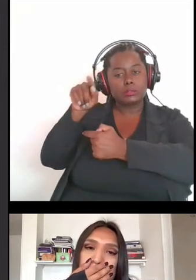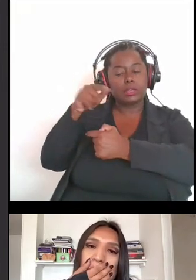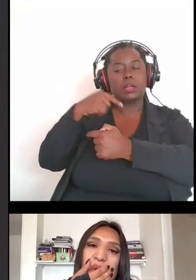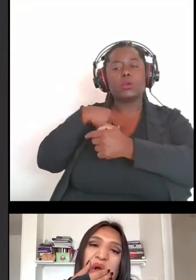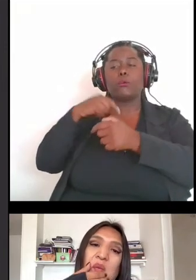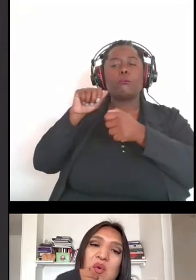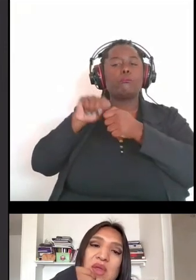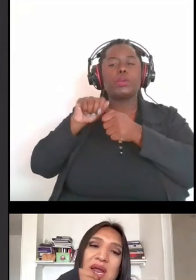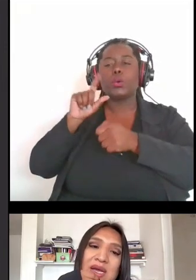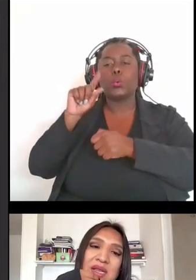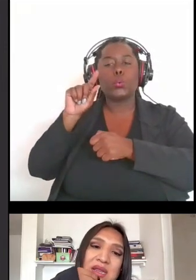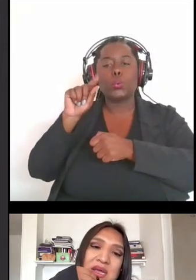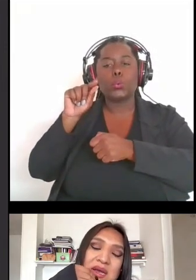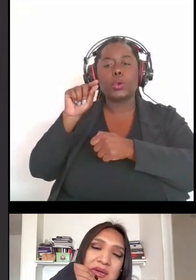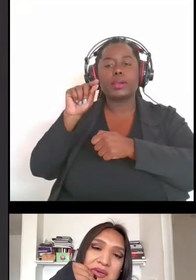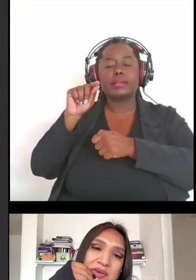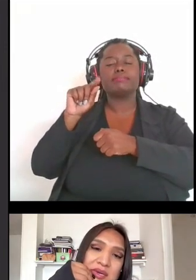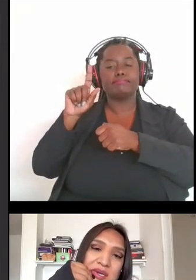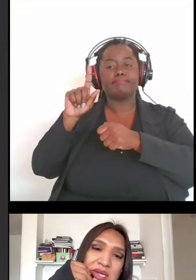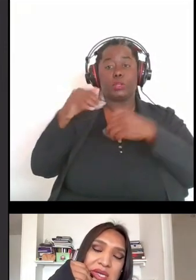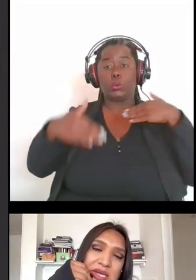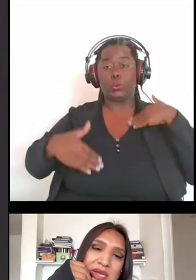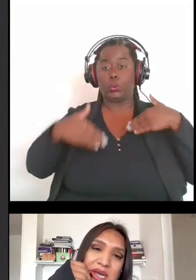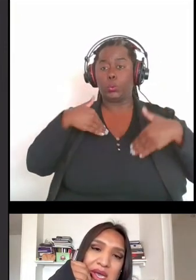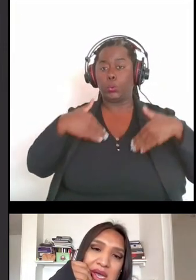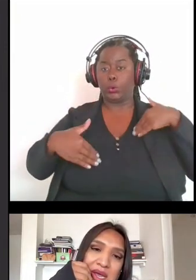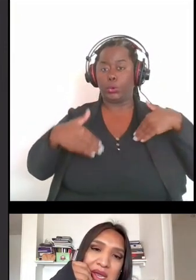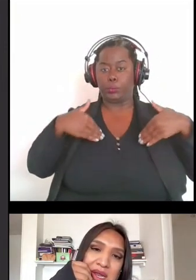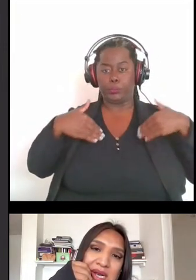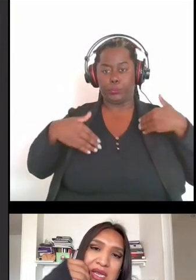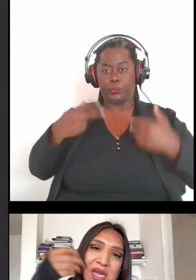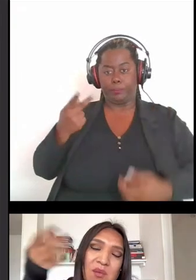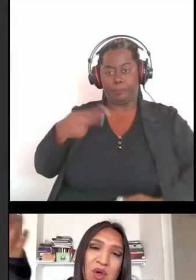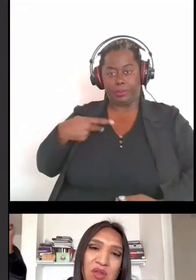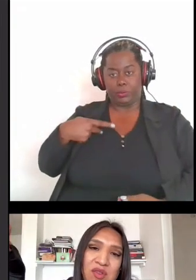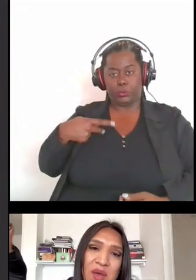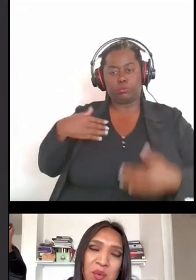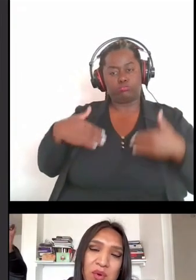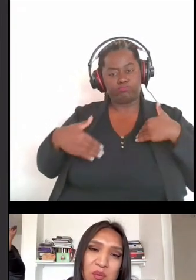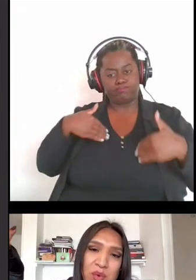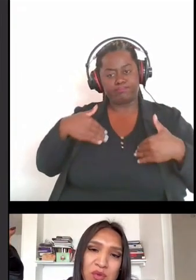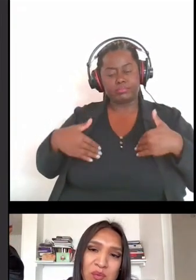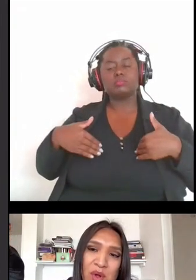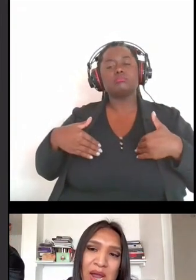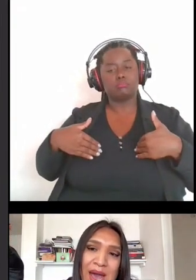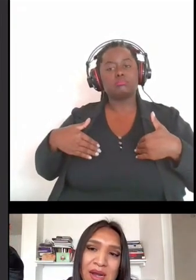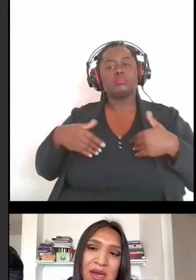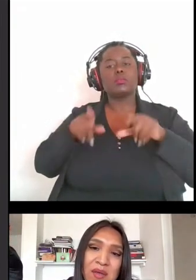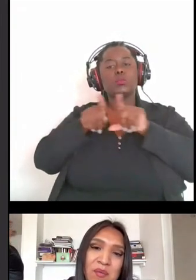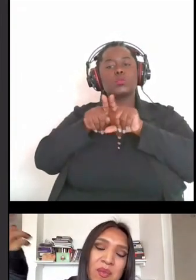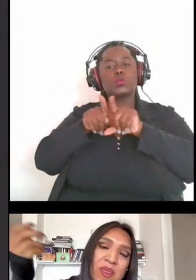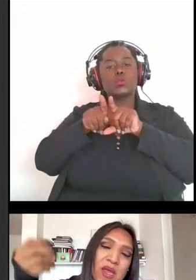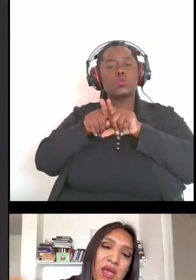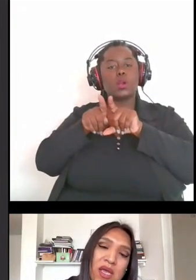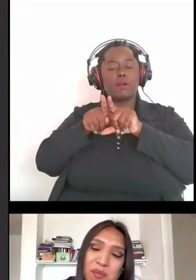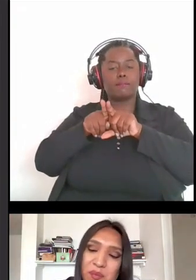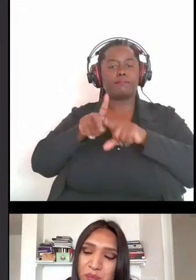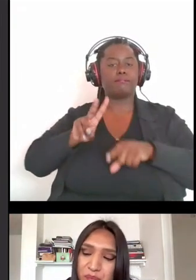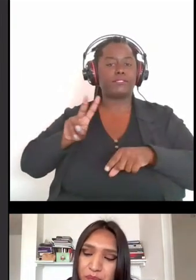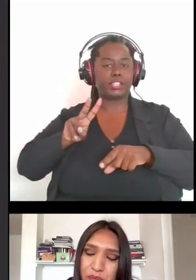what I did was I put my body representing a virgin in a place that is very common in